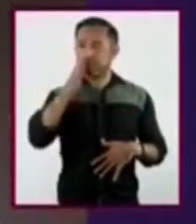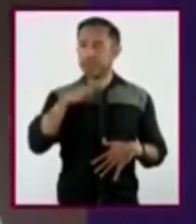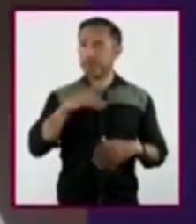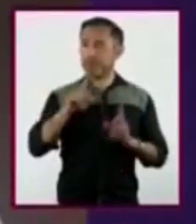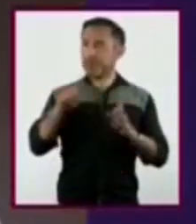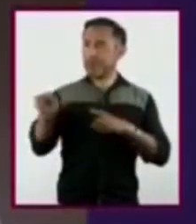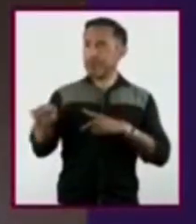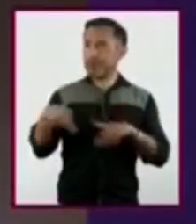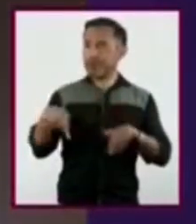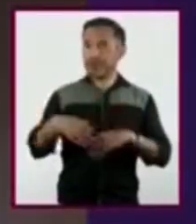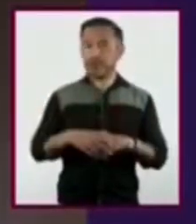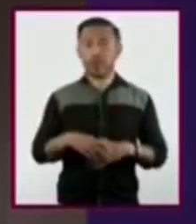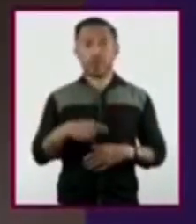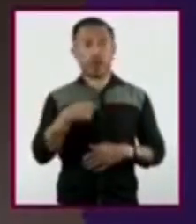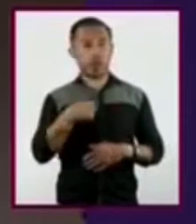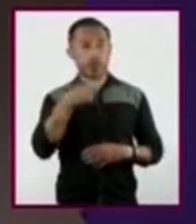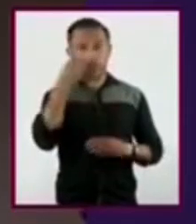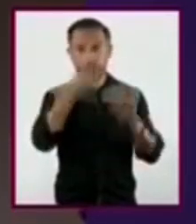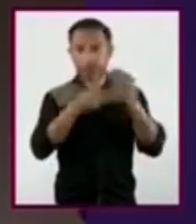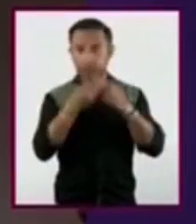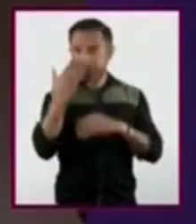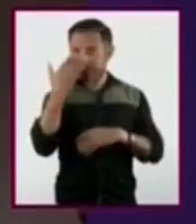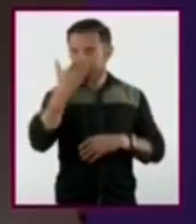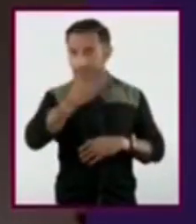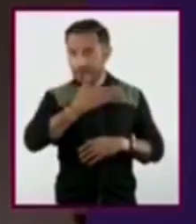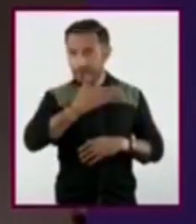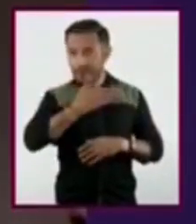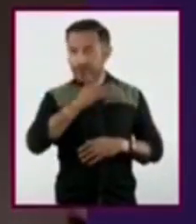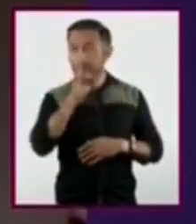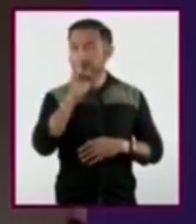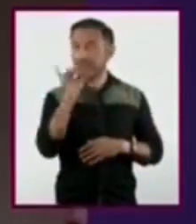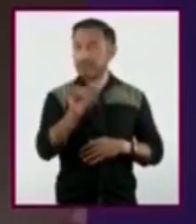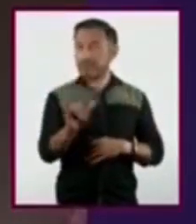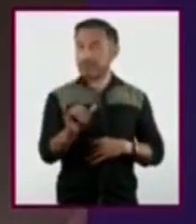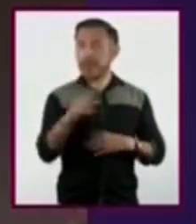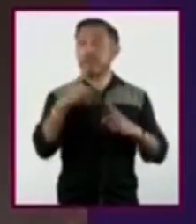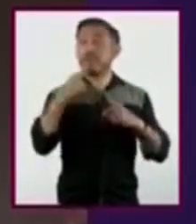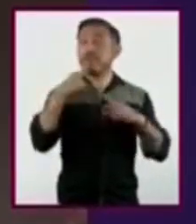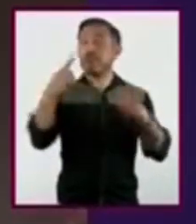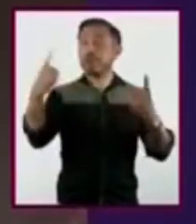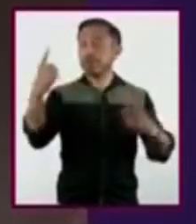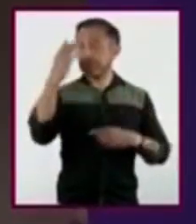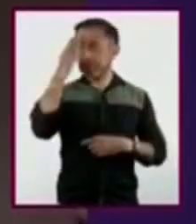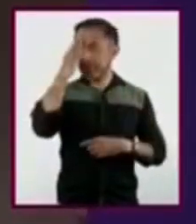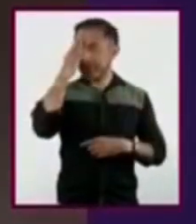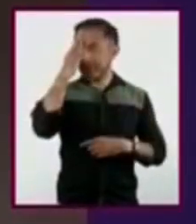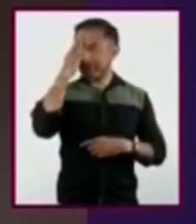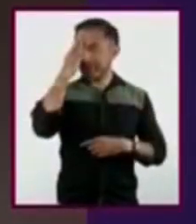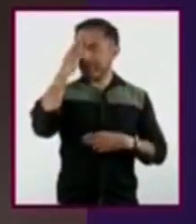And I'm disguised as a famous pirate.